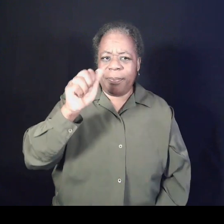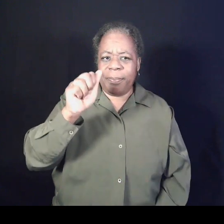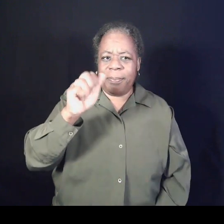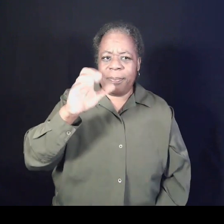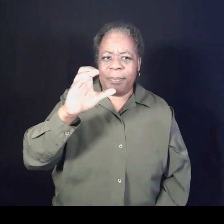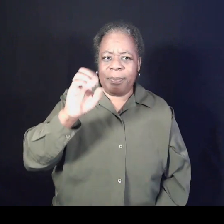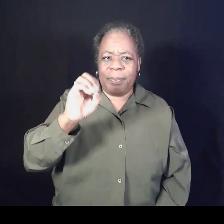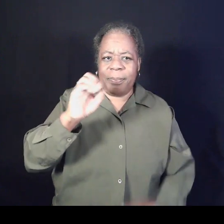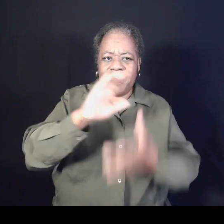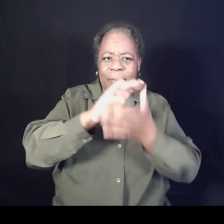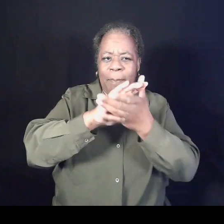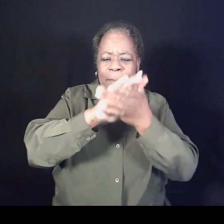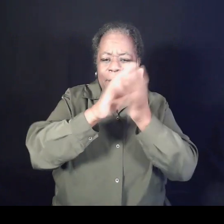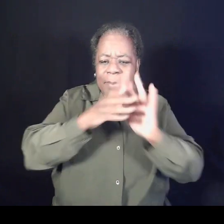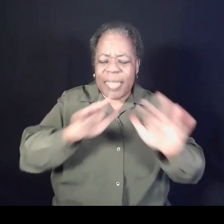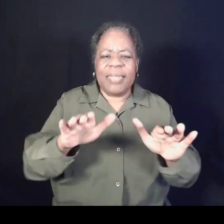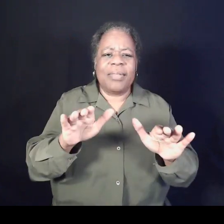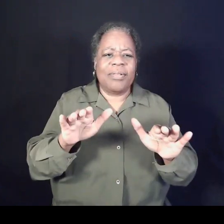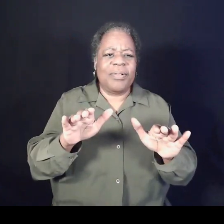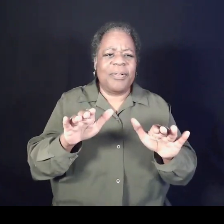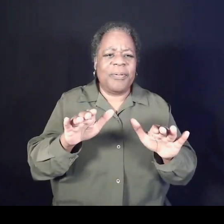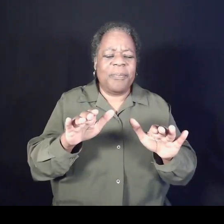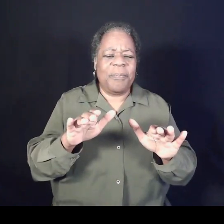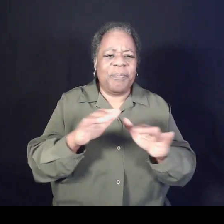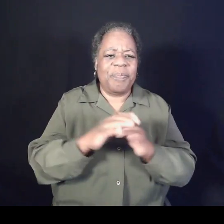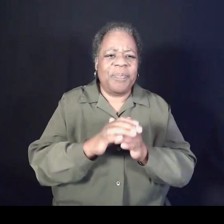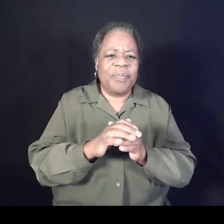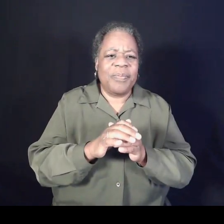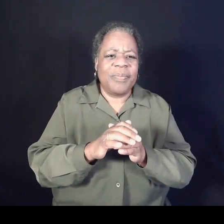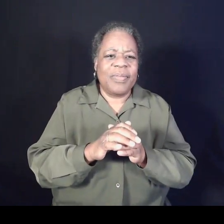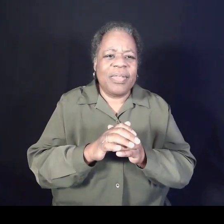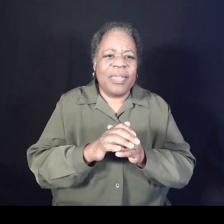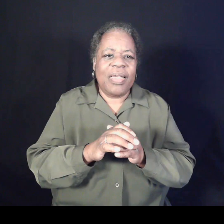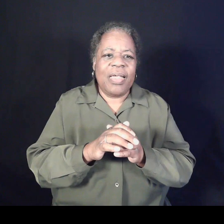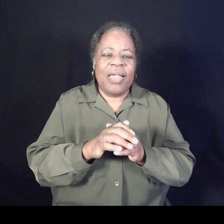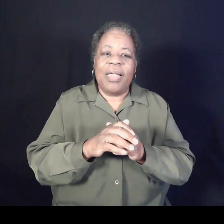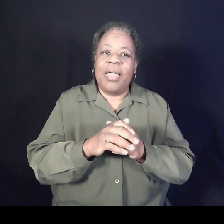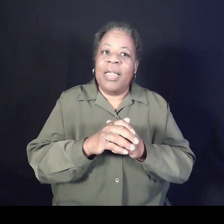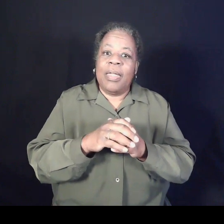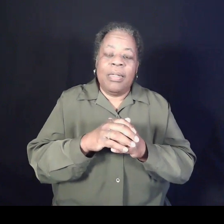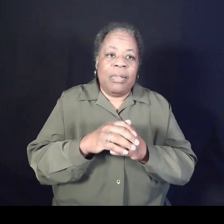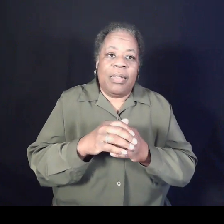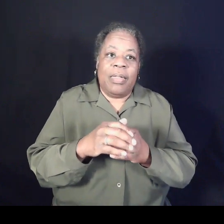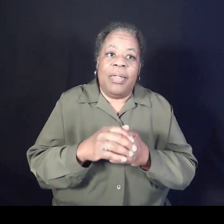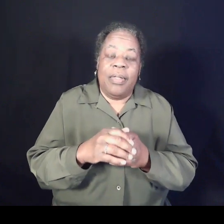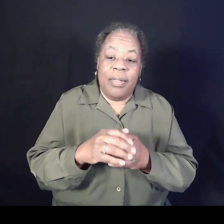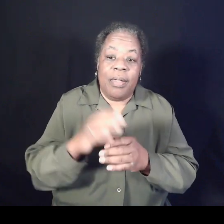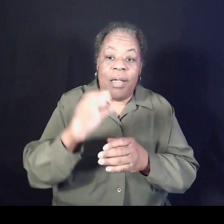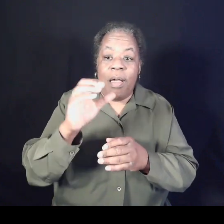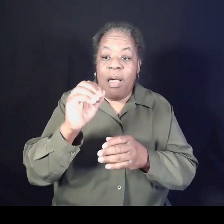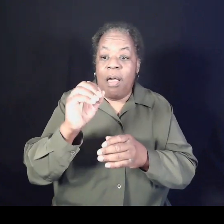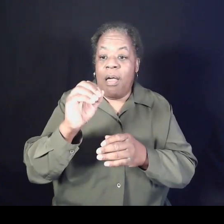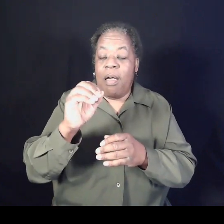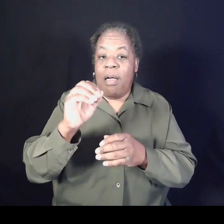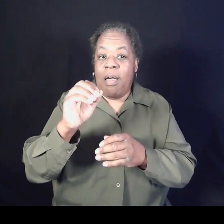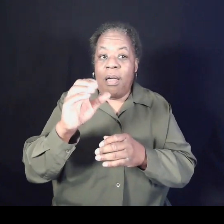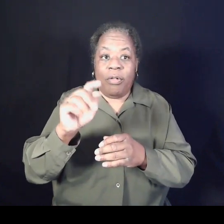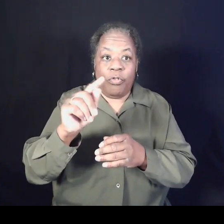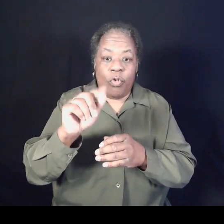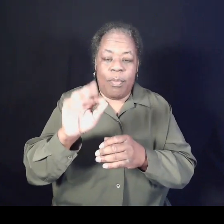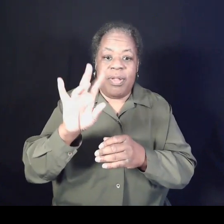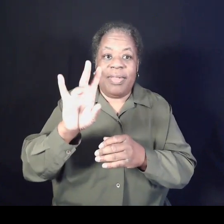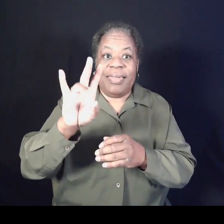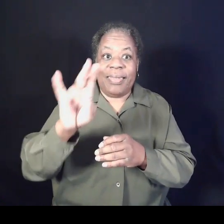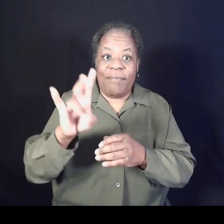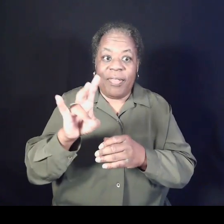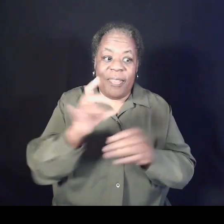Advent this year. Now, little did we know that on October 7th, the terrorist organization Hamas